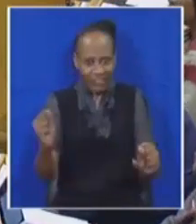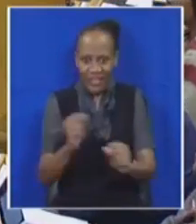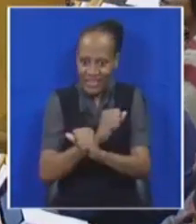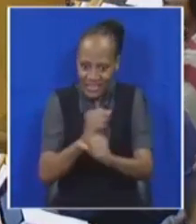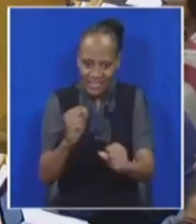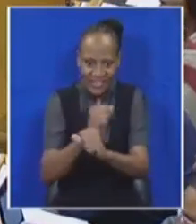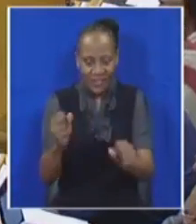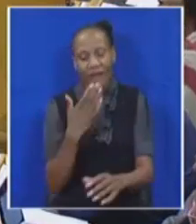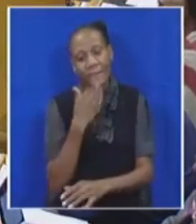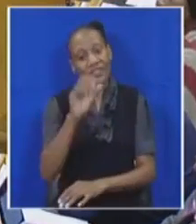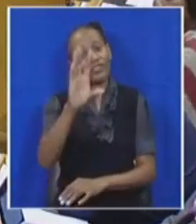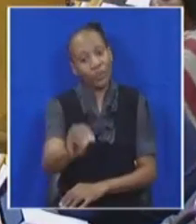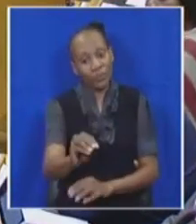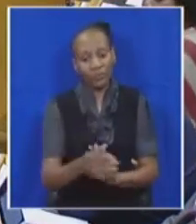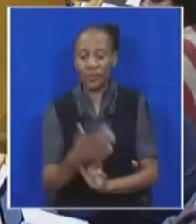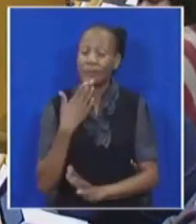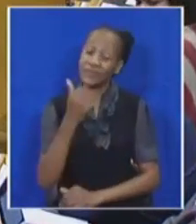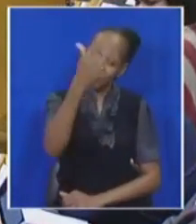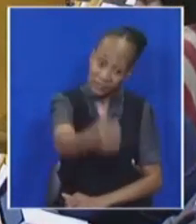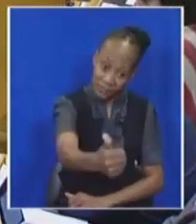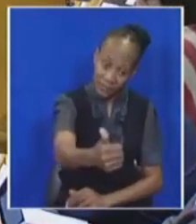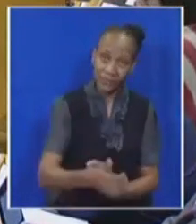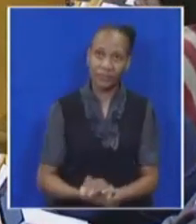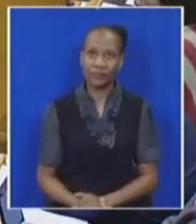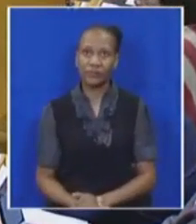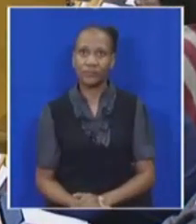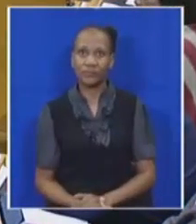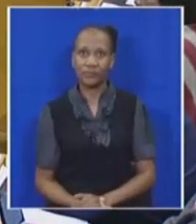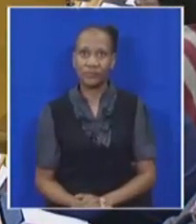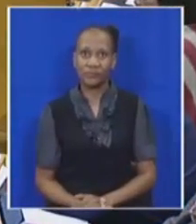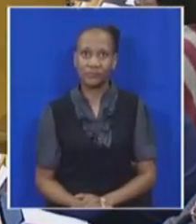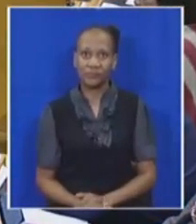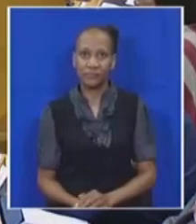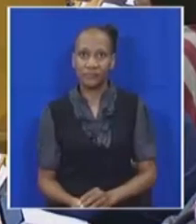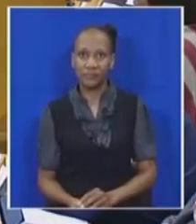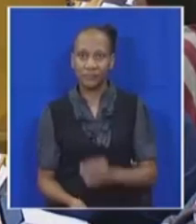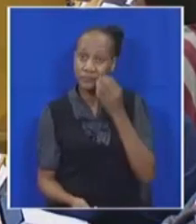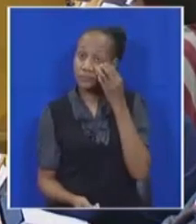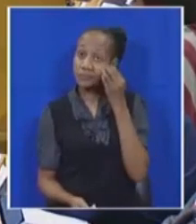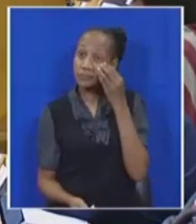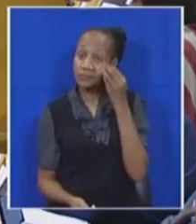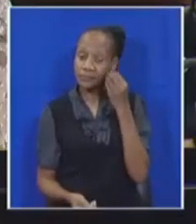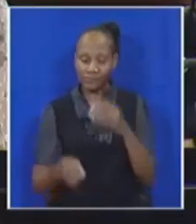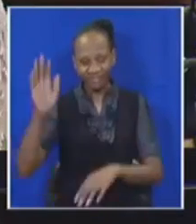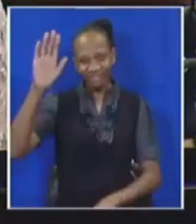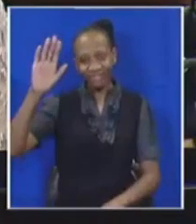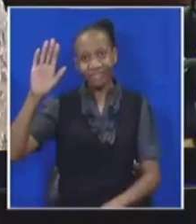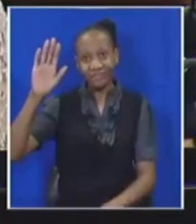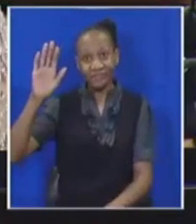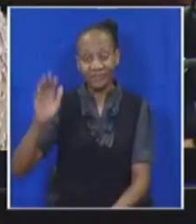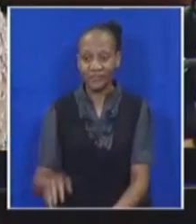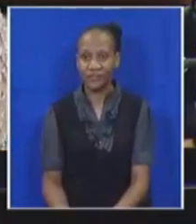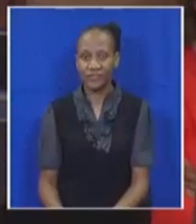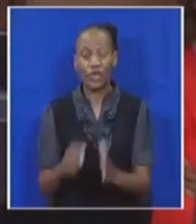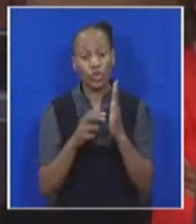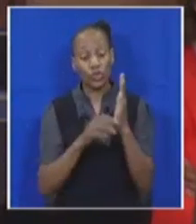Please desist and take your seat. Take your seat. As chairperson, I was Straat saying, Meid. in terms